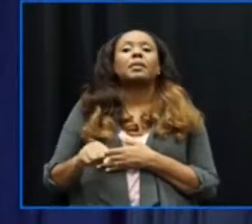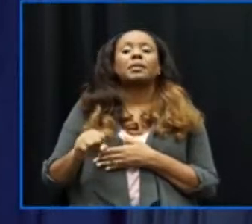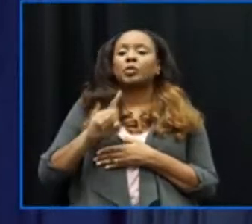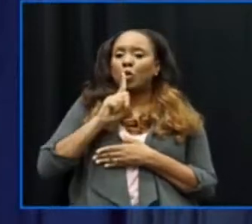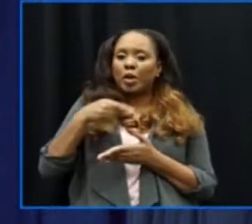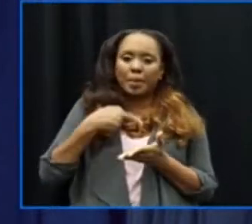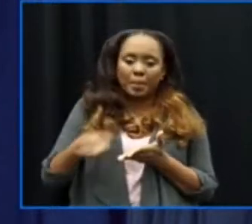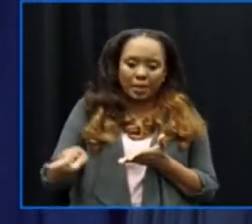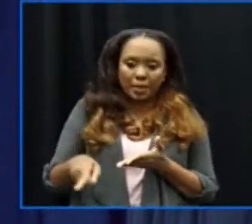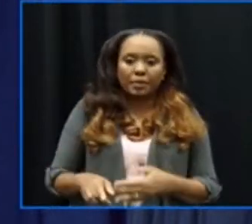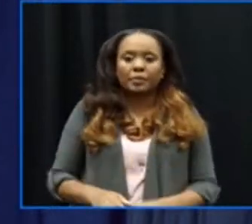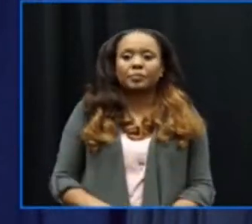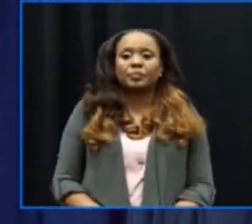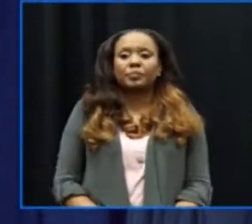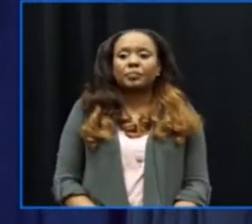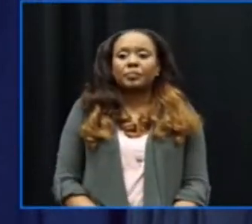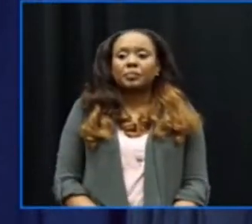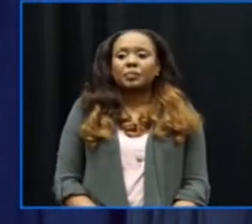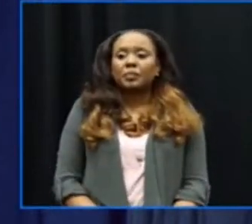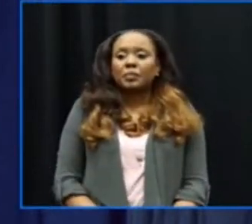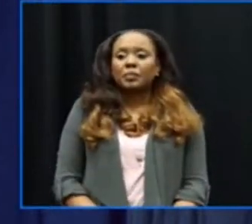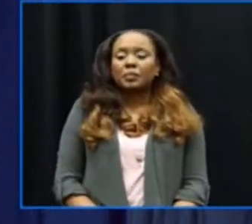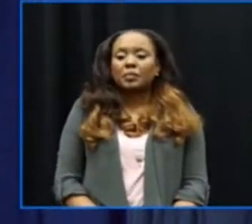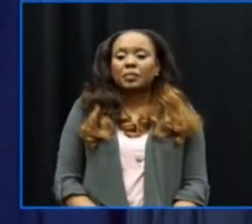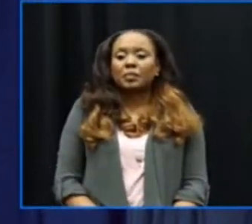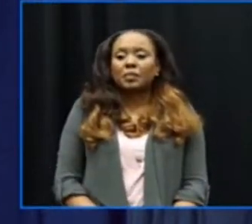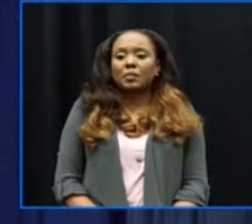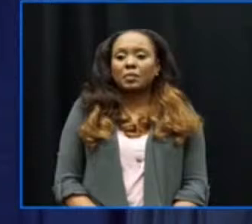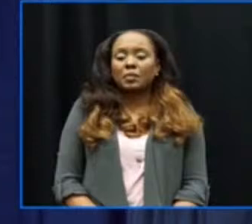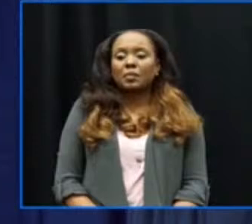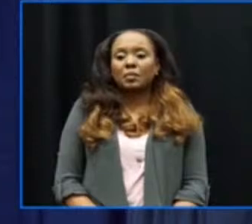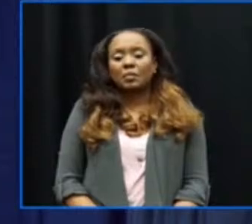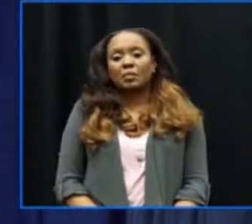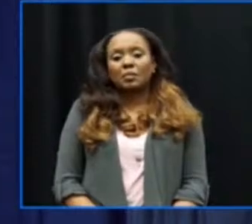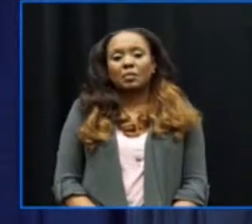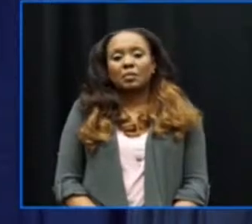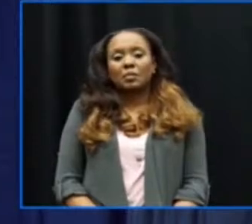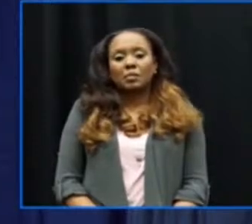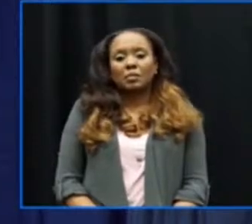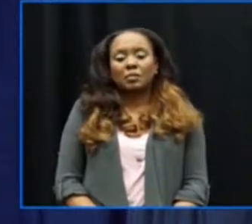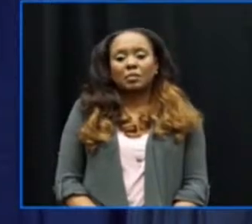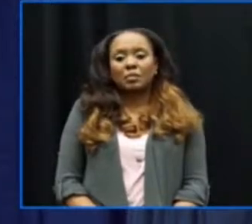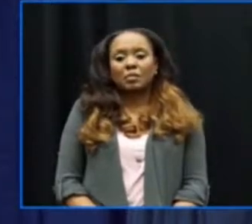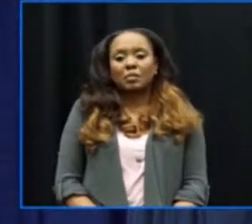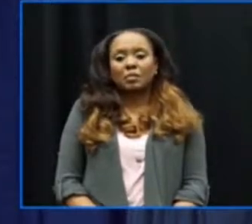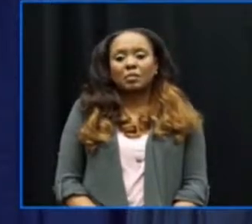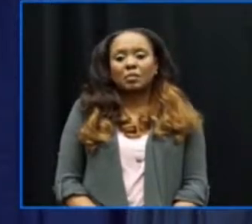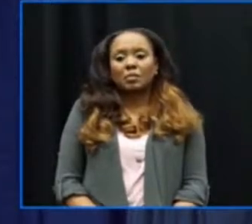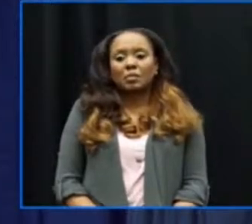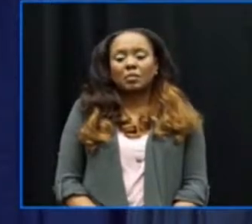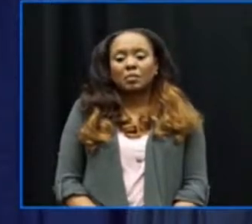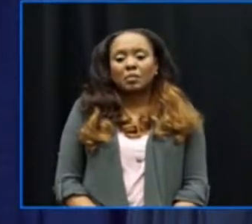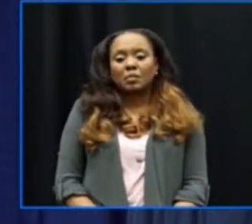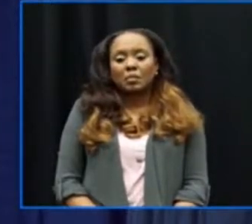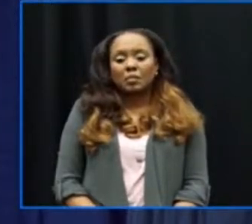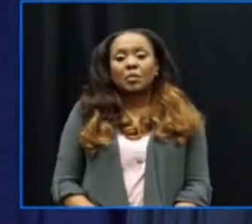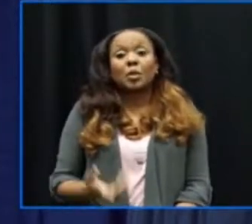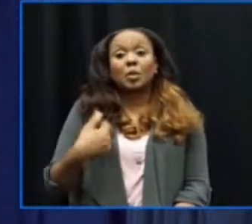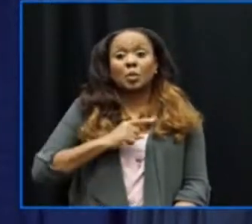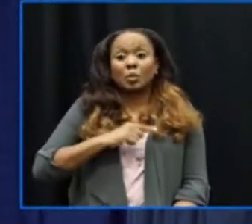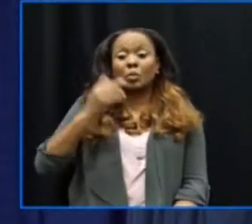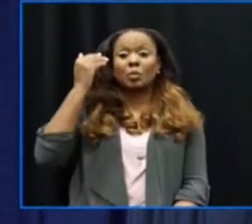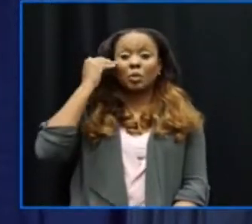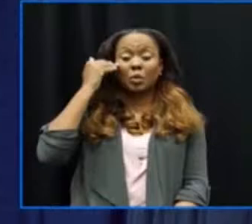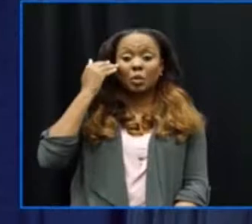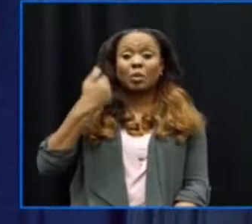And of course, we'll be doing our utmost, because we have recognized within our union that the